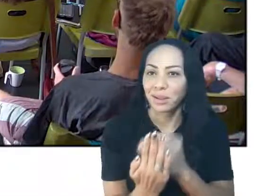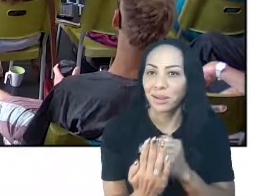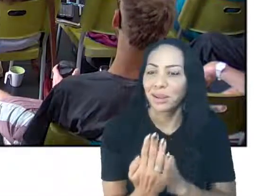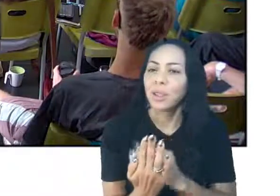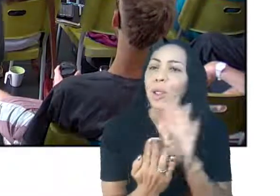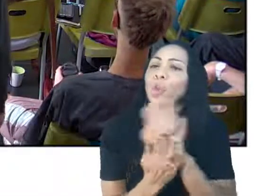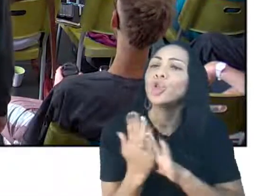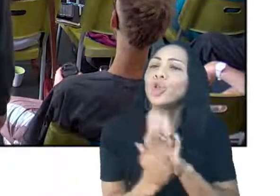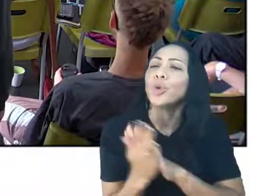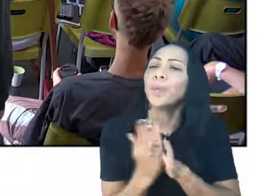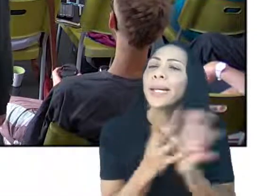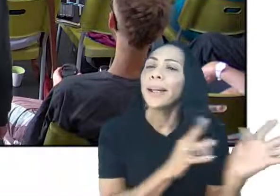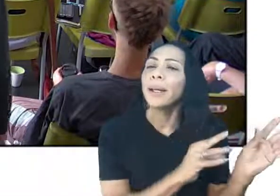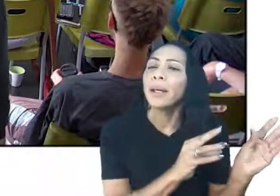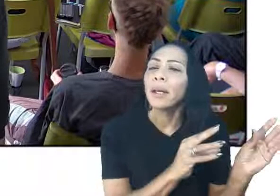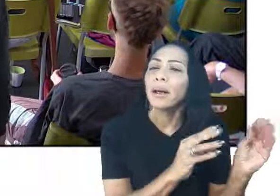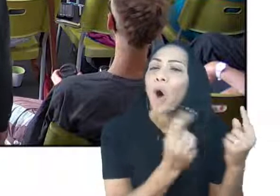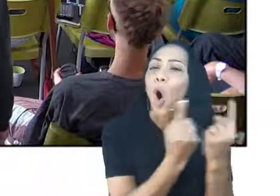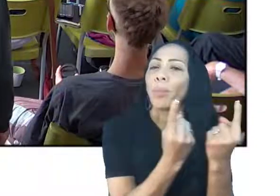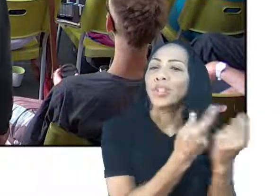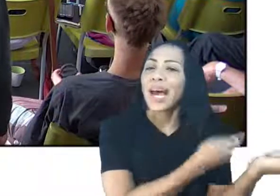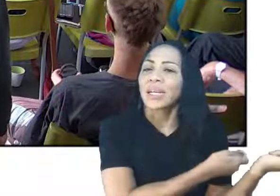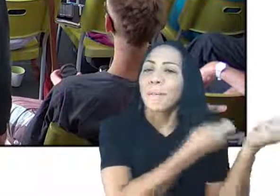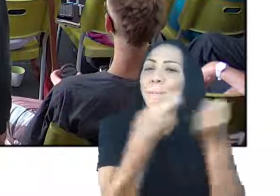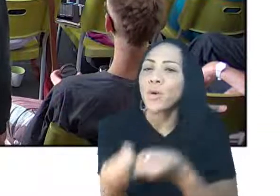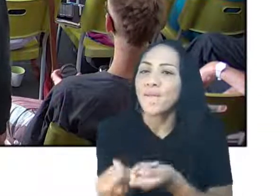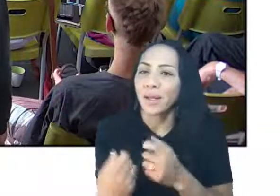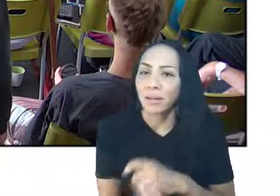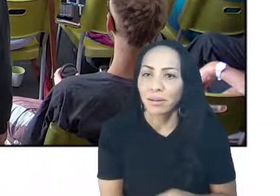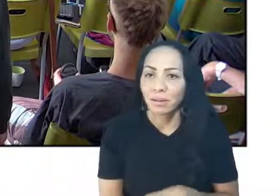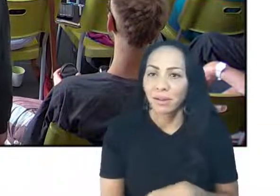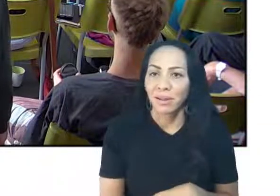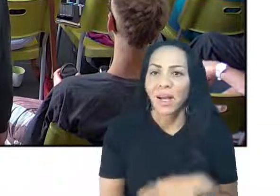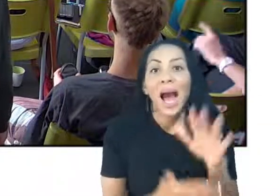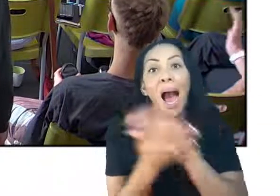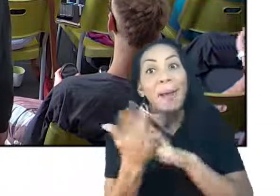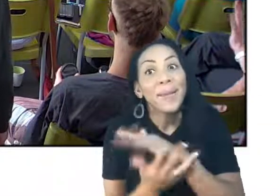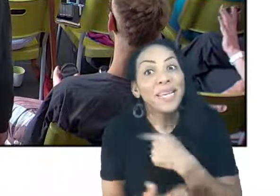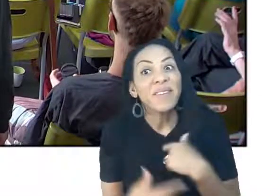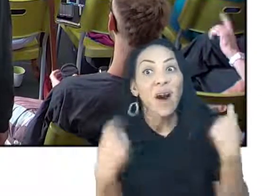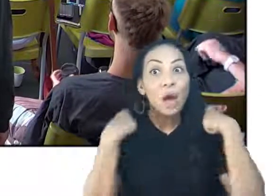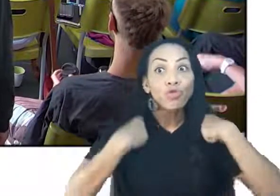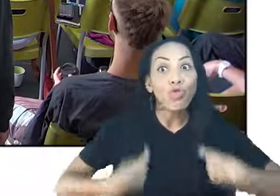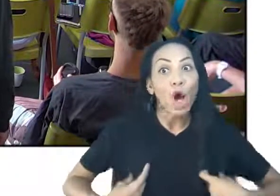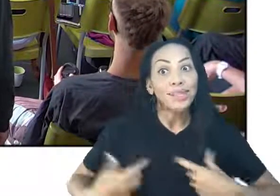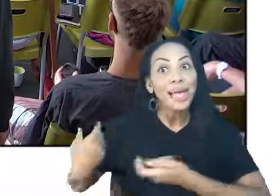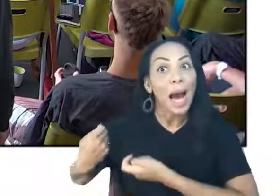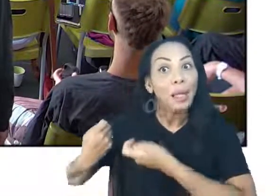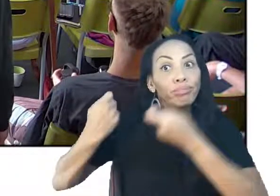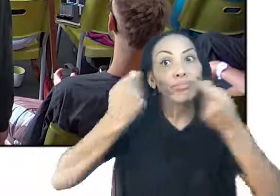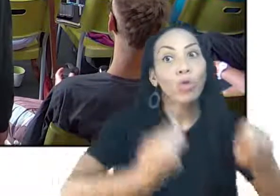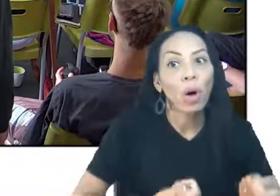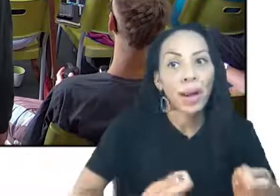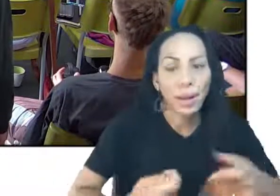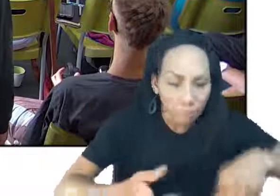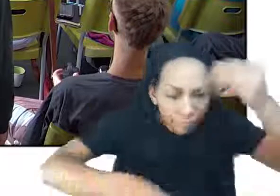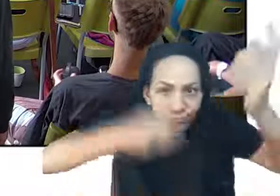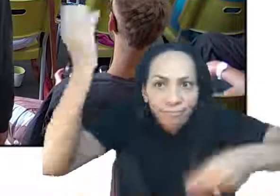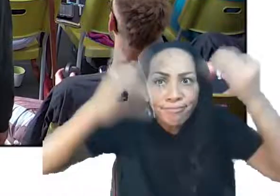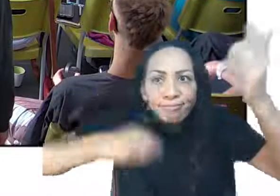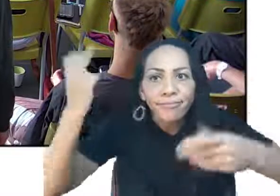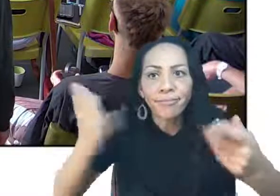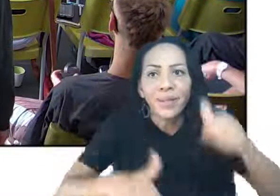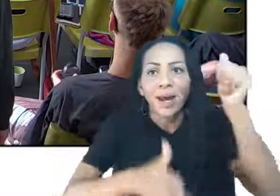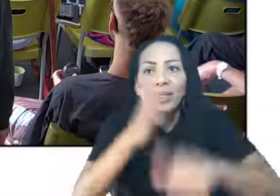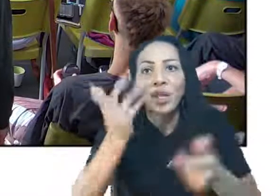move their objects in? Well, I mean, if I brought my rucksack in you know, I mean, just unpacked it and started cooking